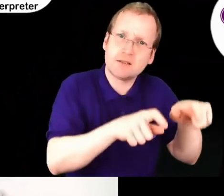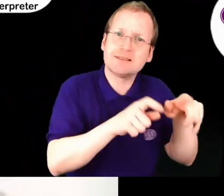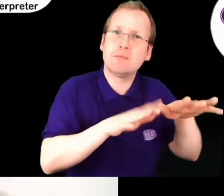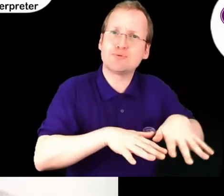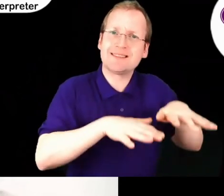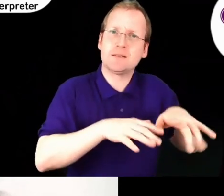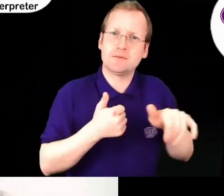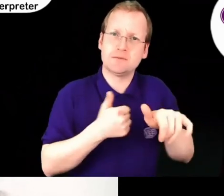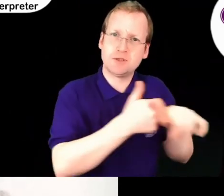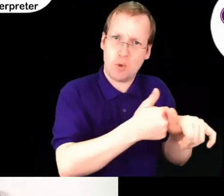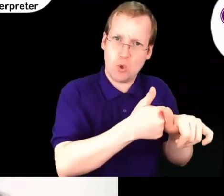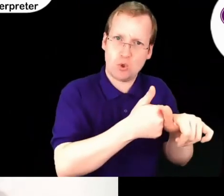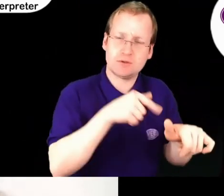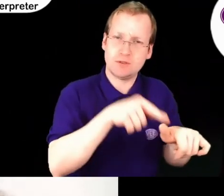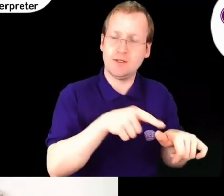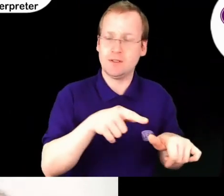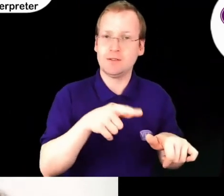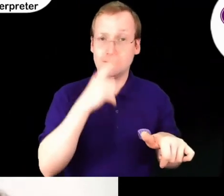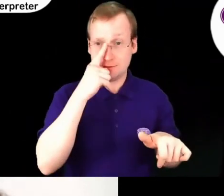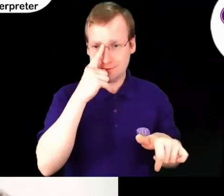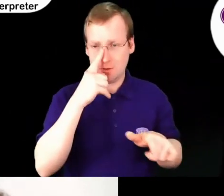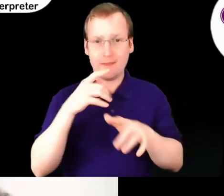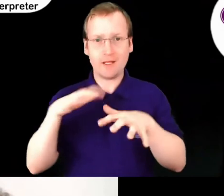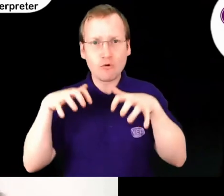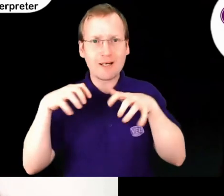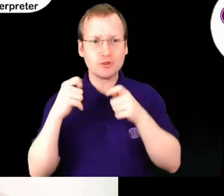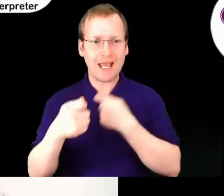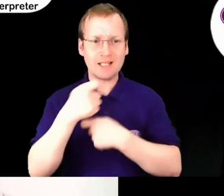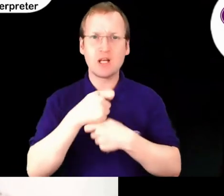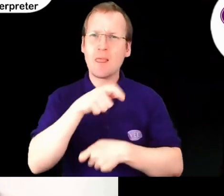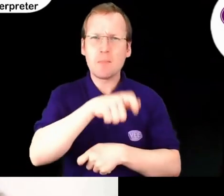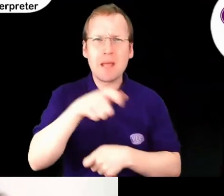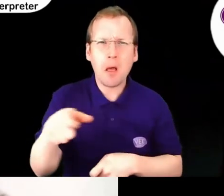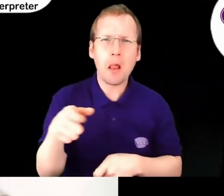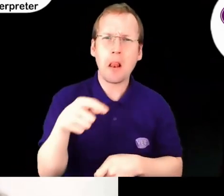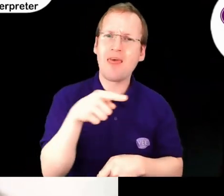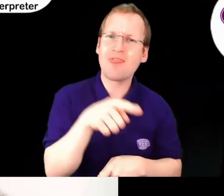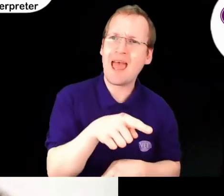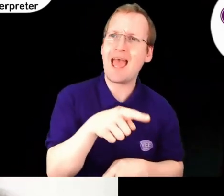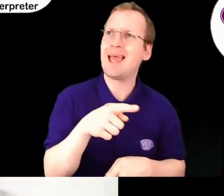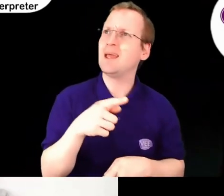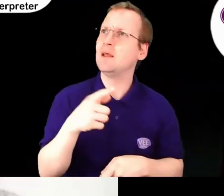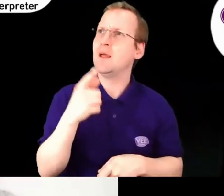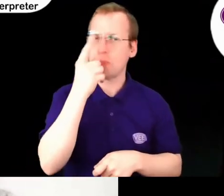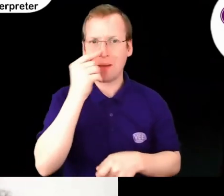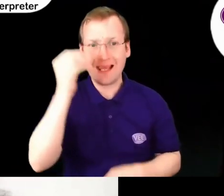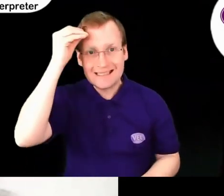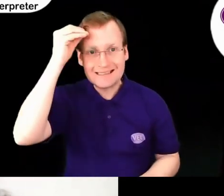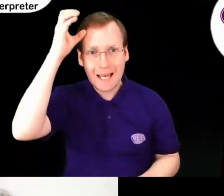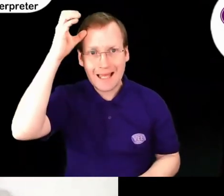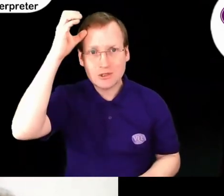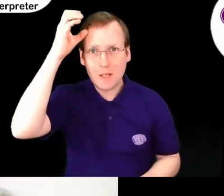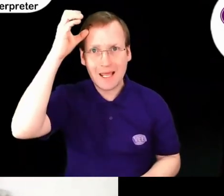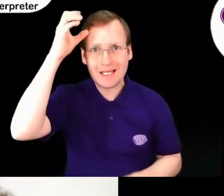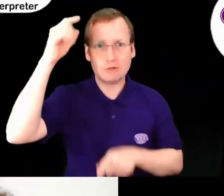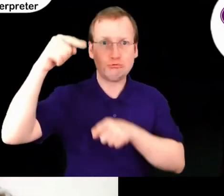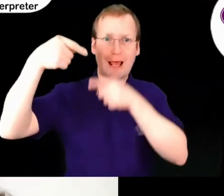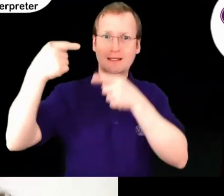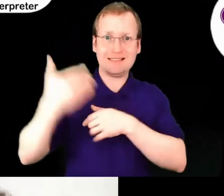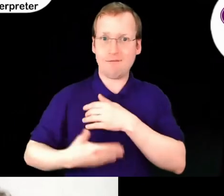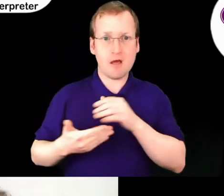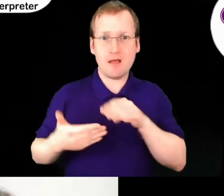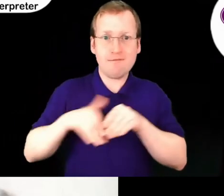And in the people who gathered that night, there were people who were probably intellectually challenged, who'd never been in church